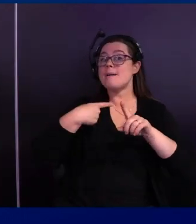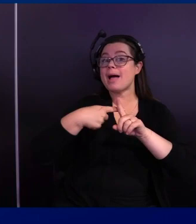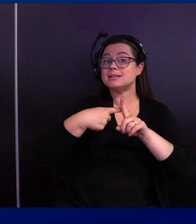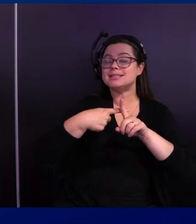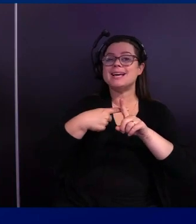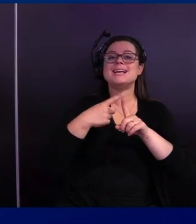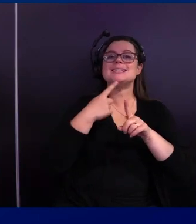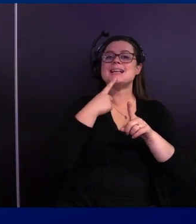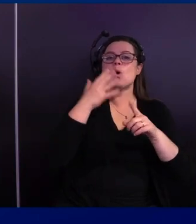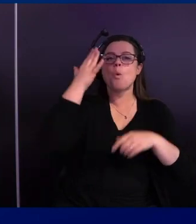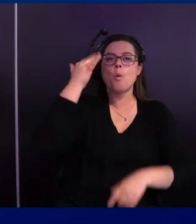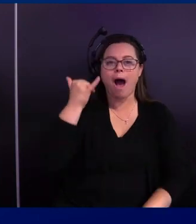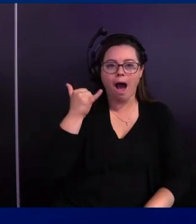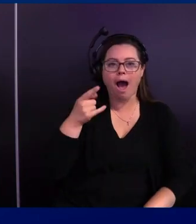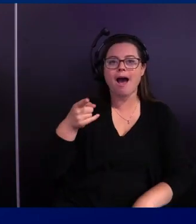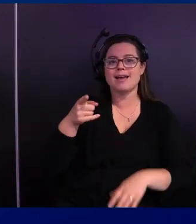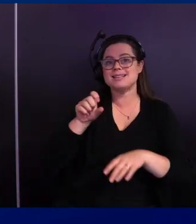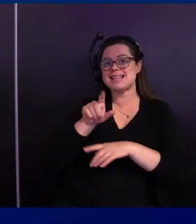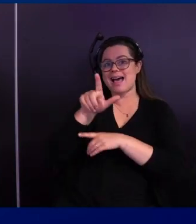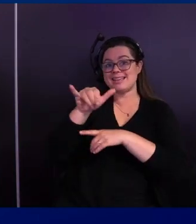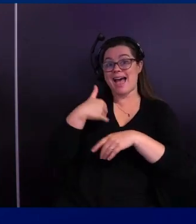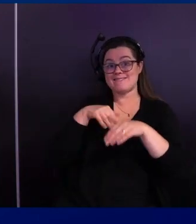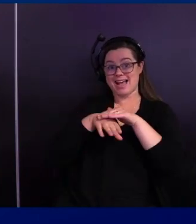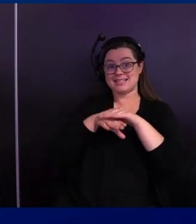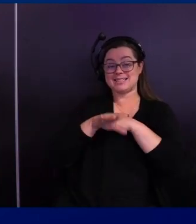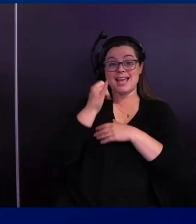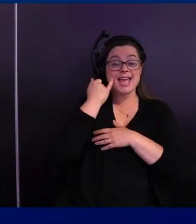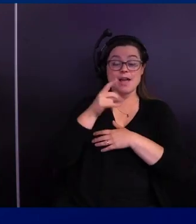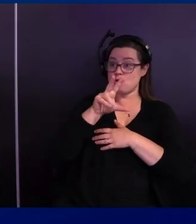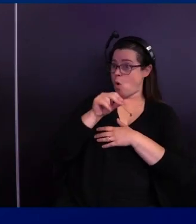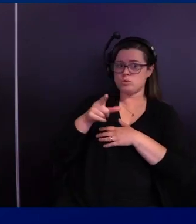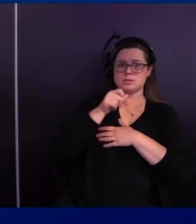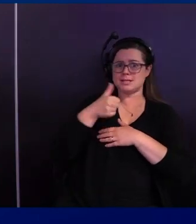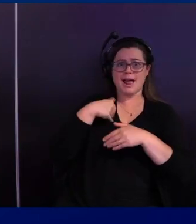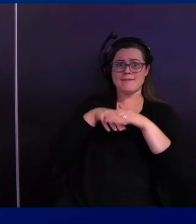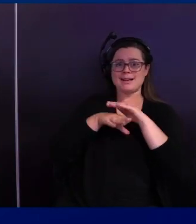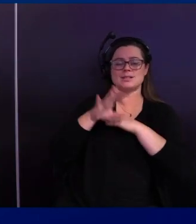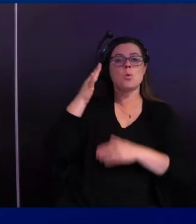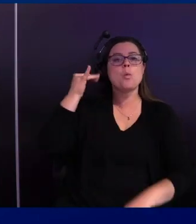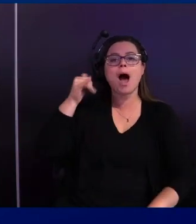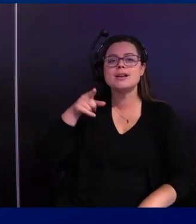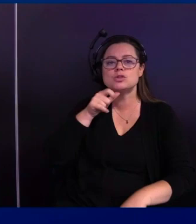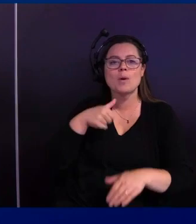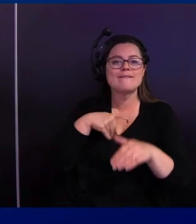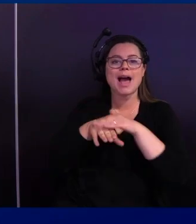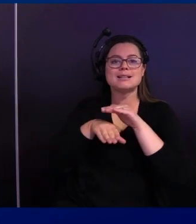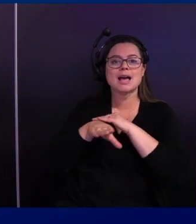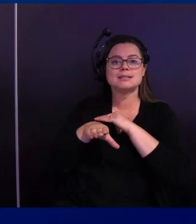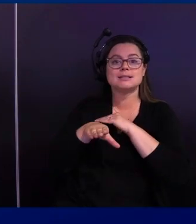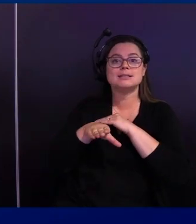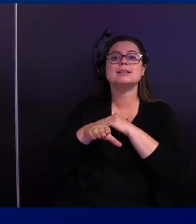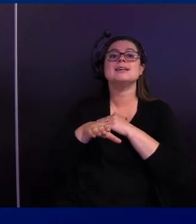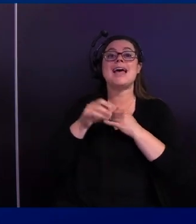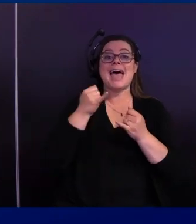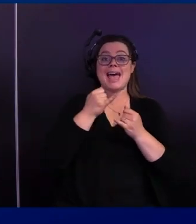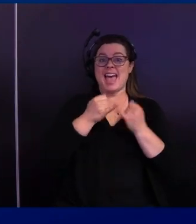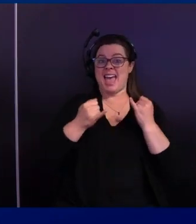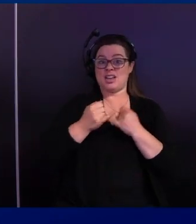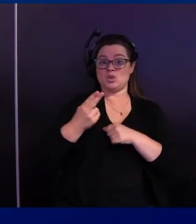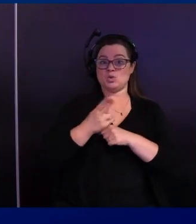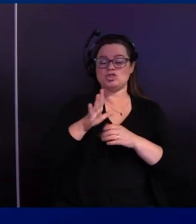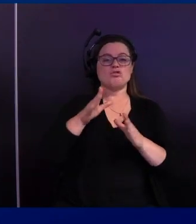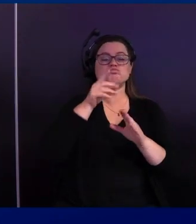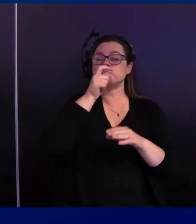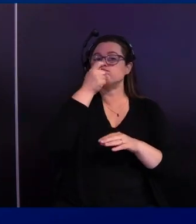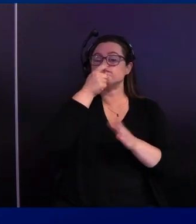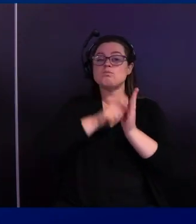Sally have access to? And if it doesn't, why does Sally not have access to? And the end user doesn't have to write any policy, because they're